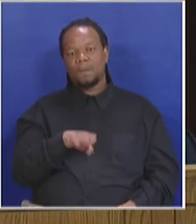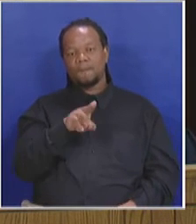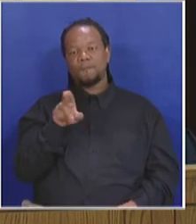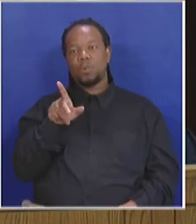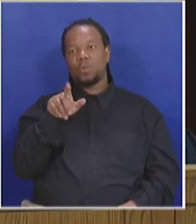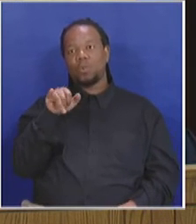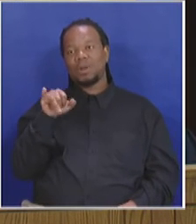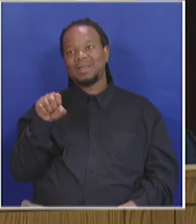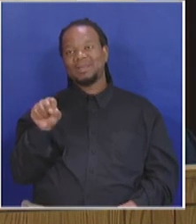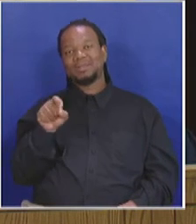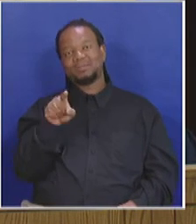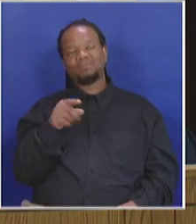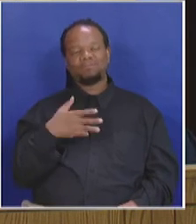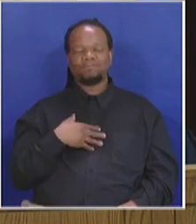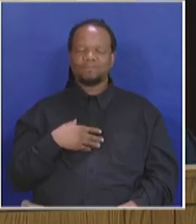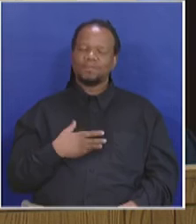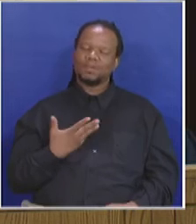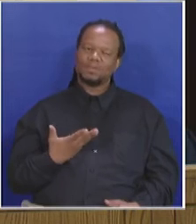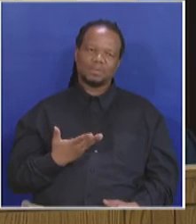That is disparaging,